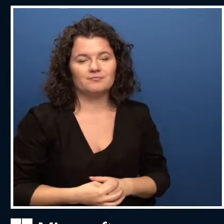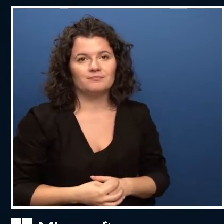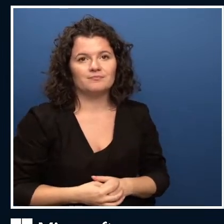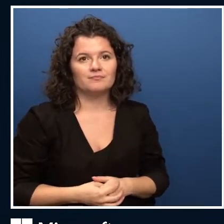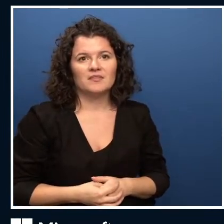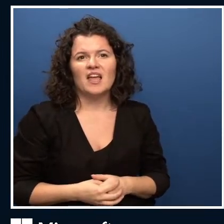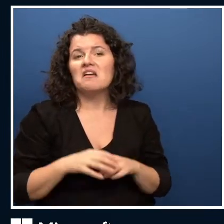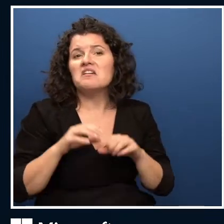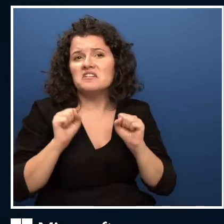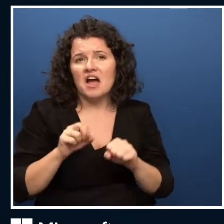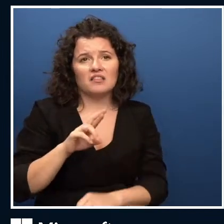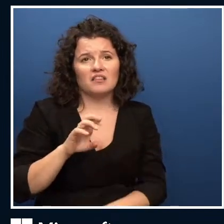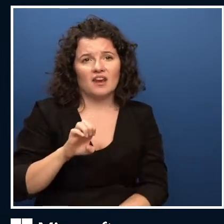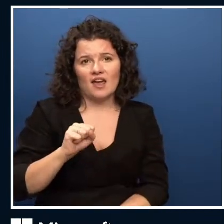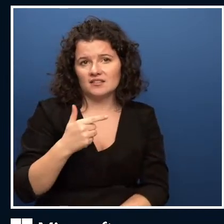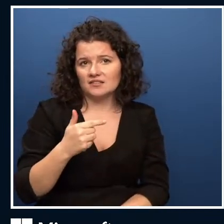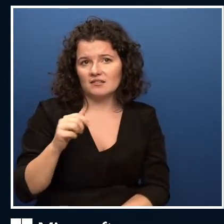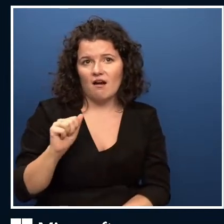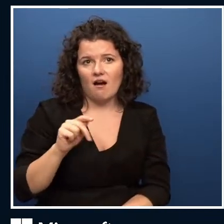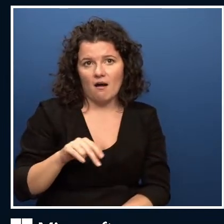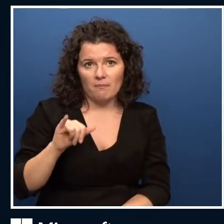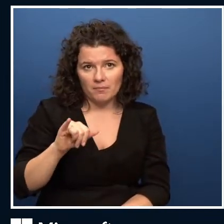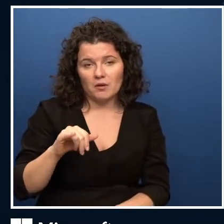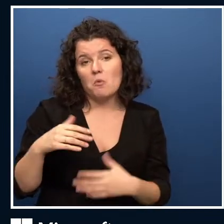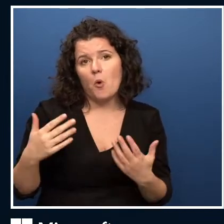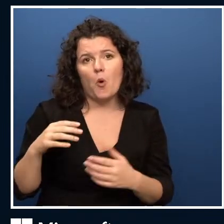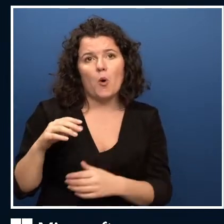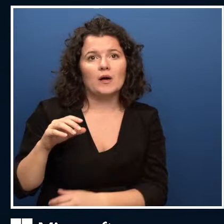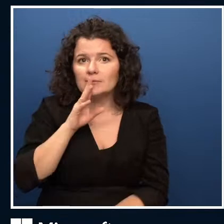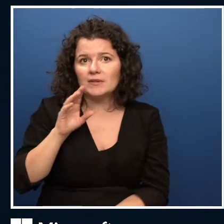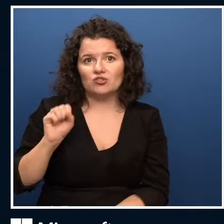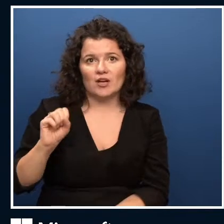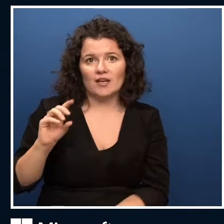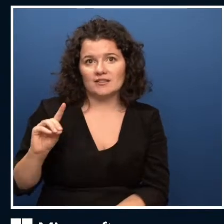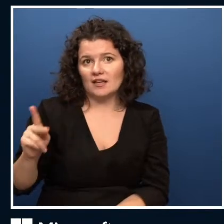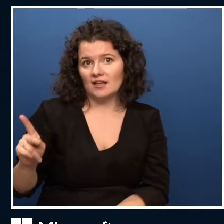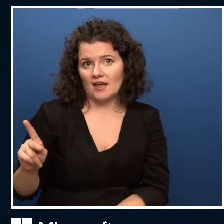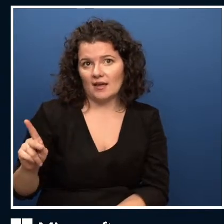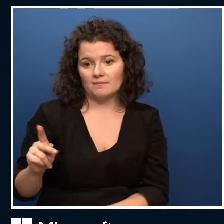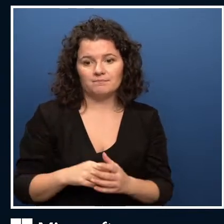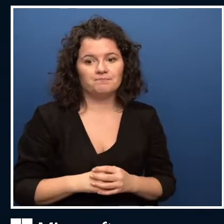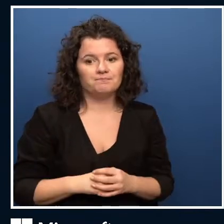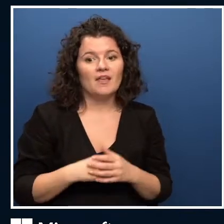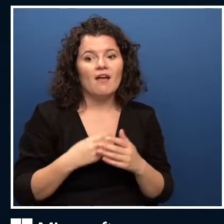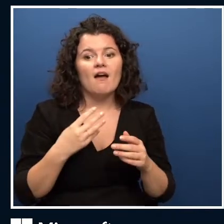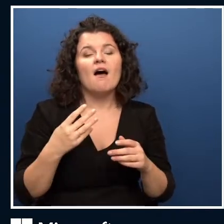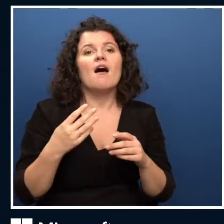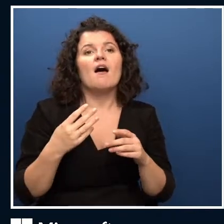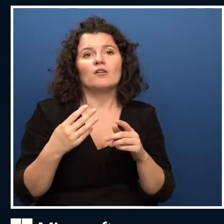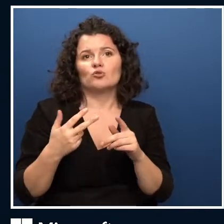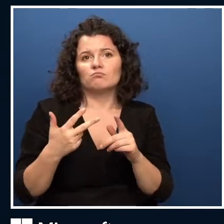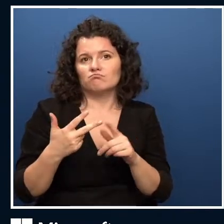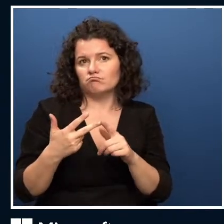speech SDK. Also, Microsoft Azure provides a lot of a variety of